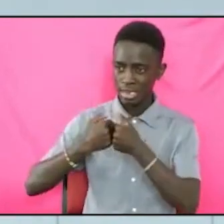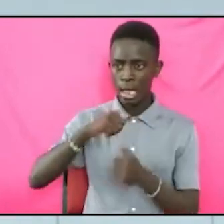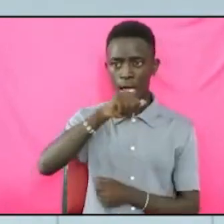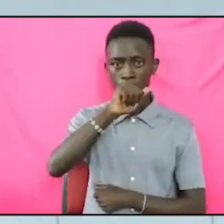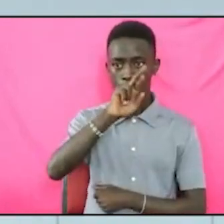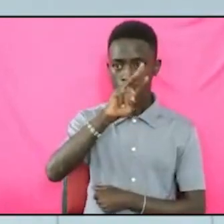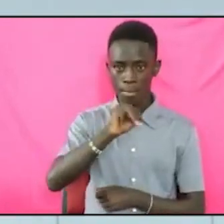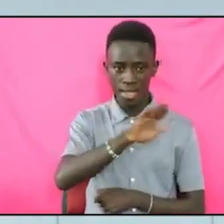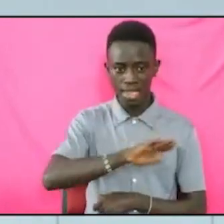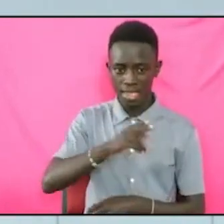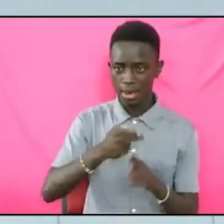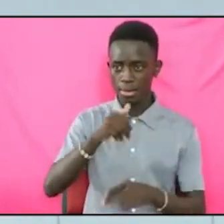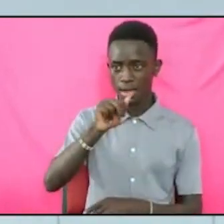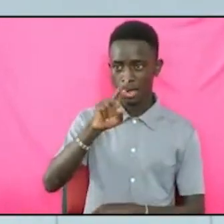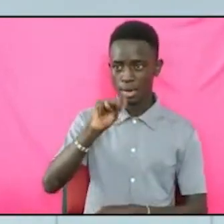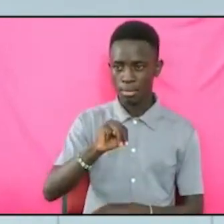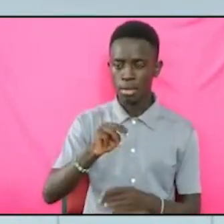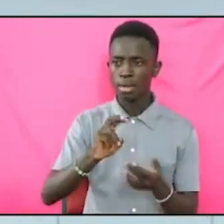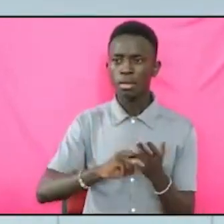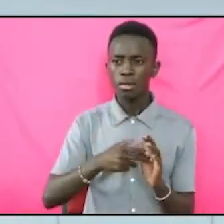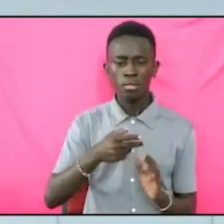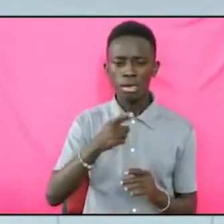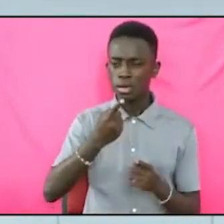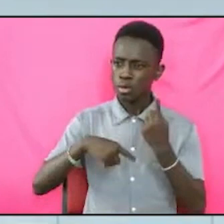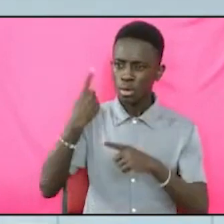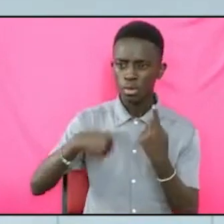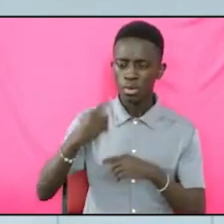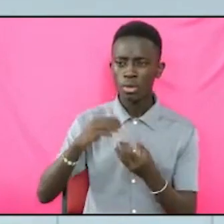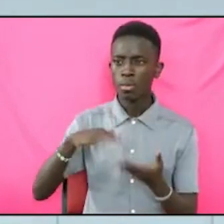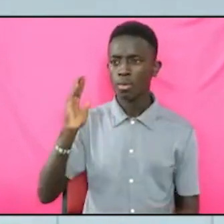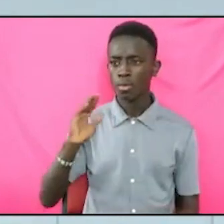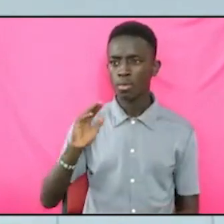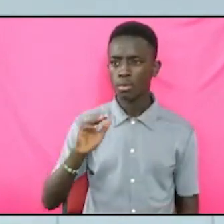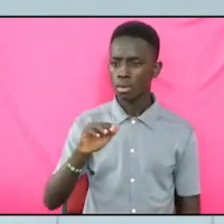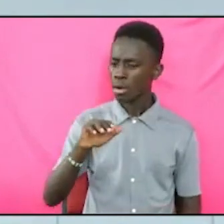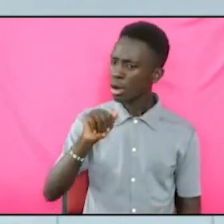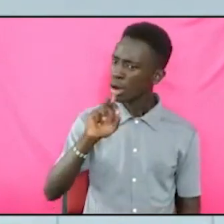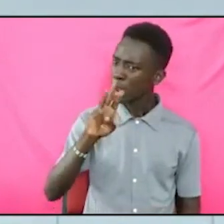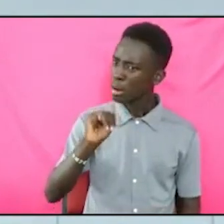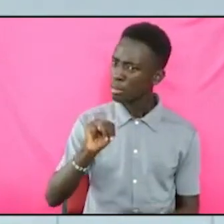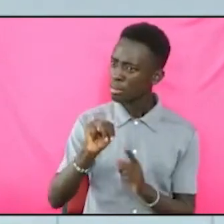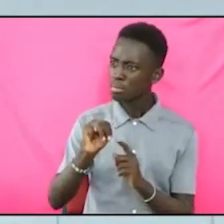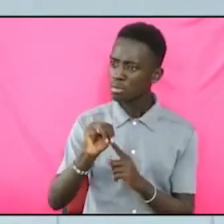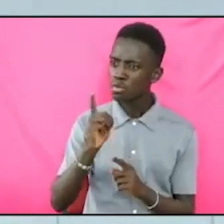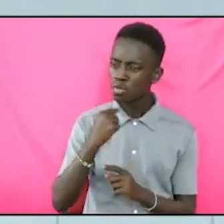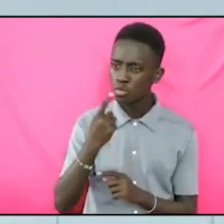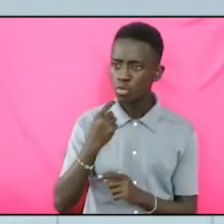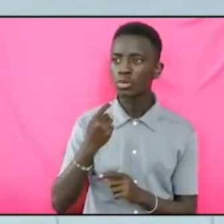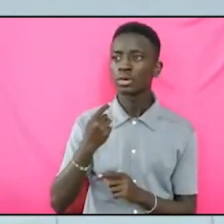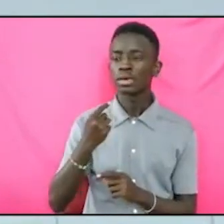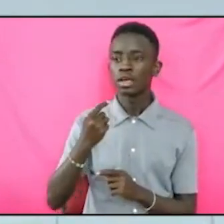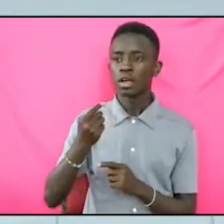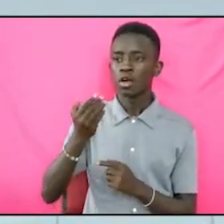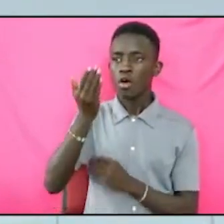Aram. I mean, who is Aram? Aram are not the Israelites. God was God of